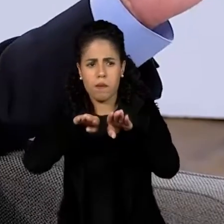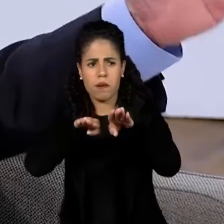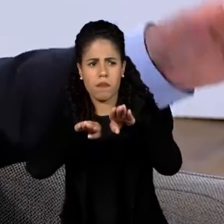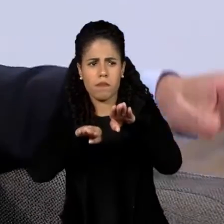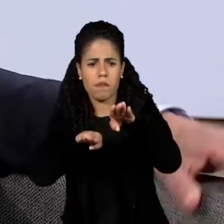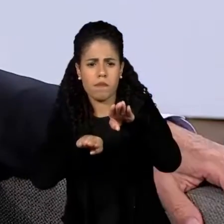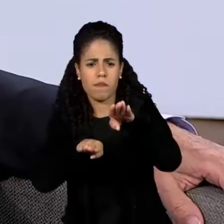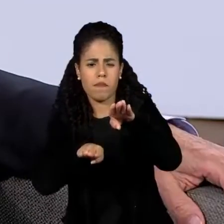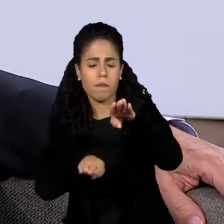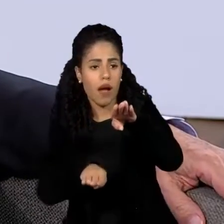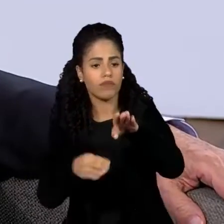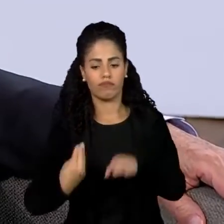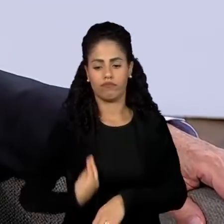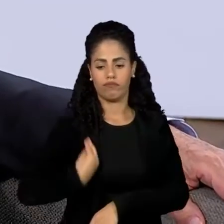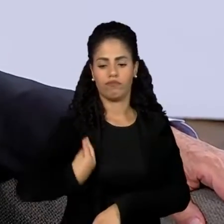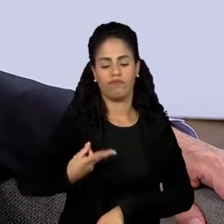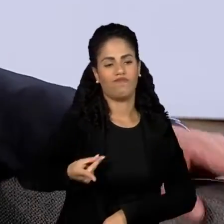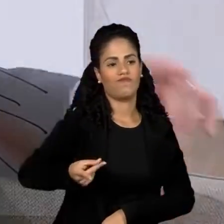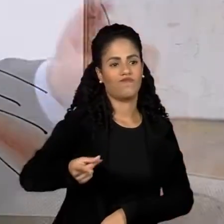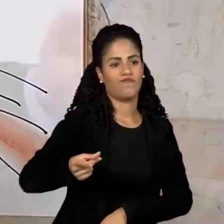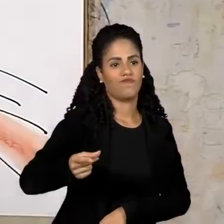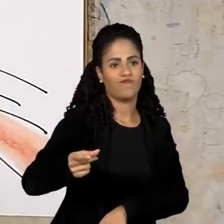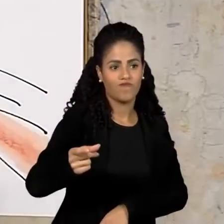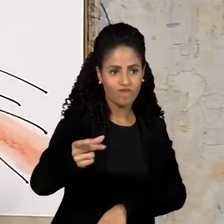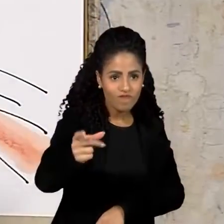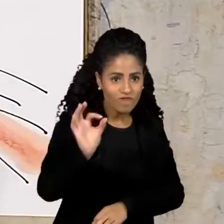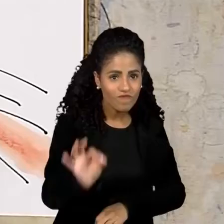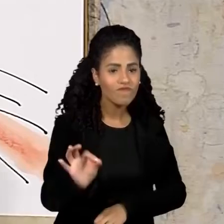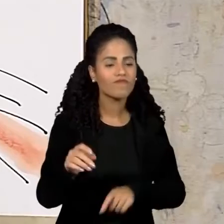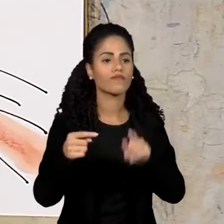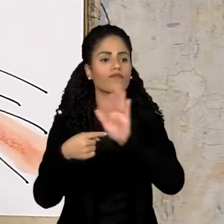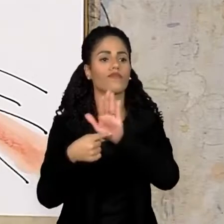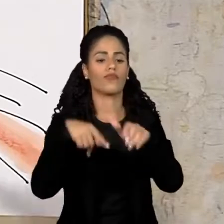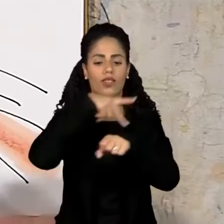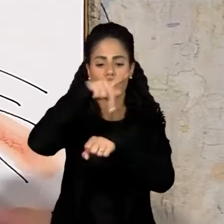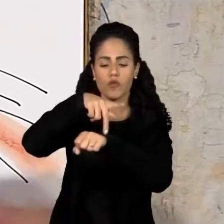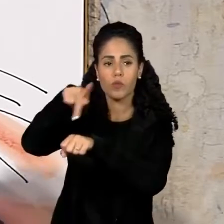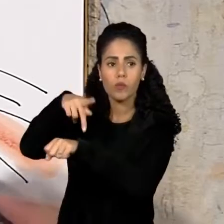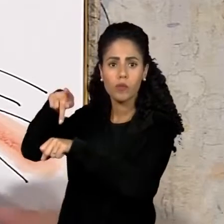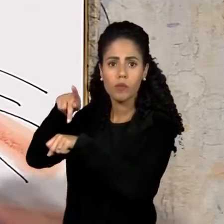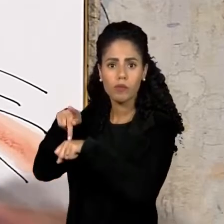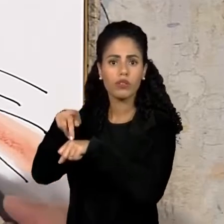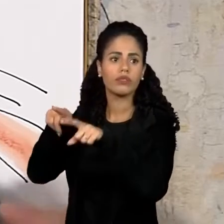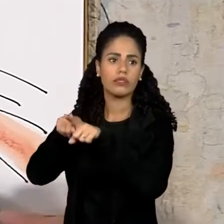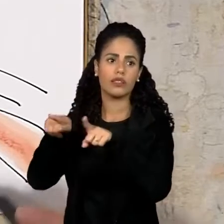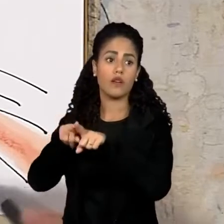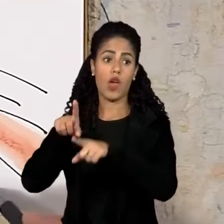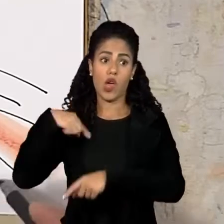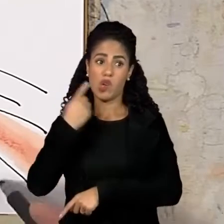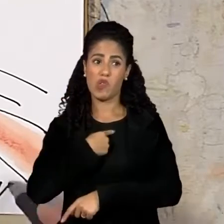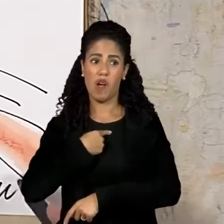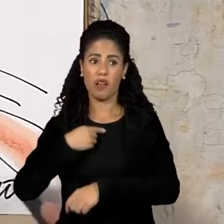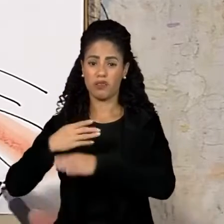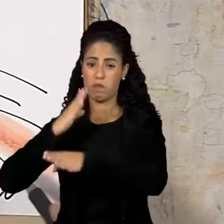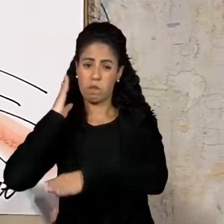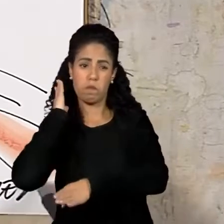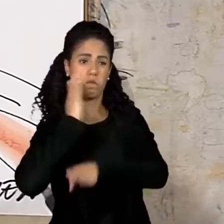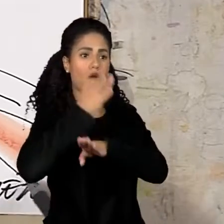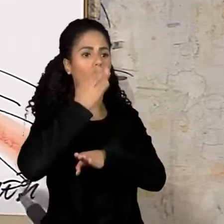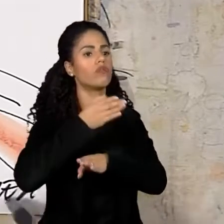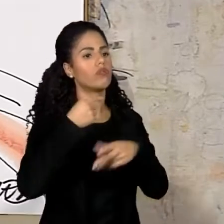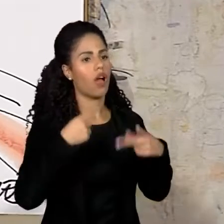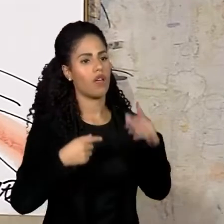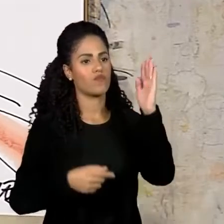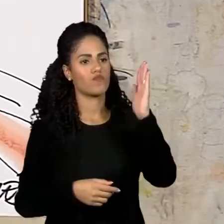disparities in life expectancies. Now, one of the countries that we had